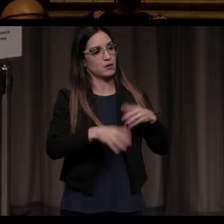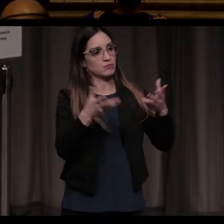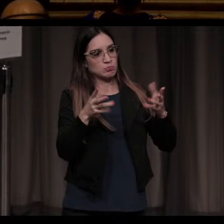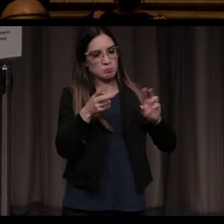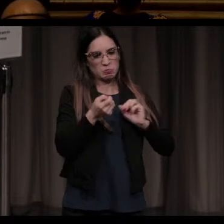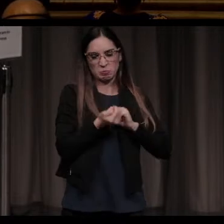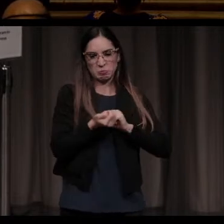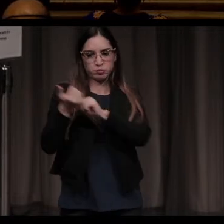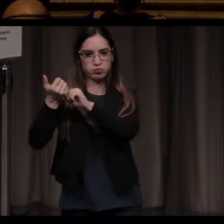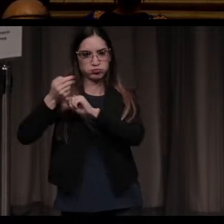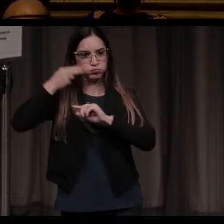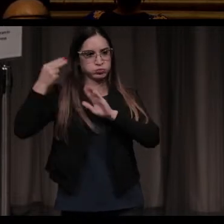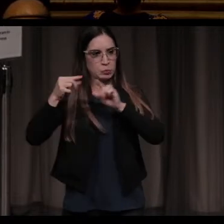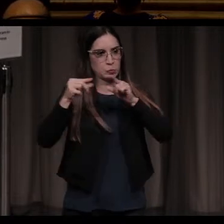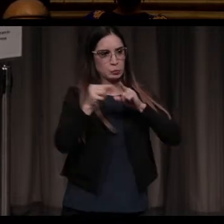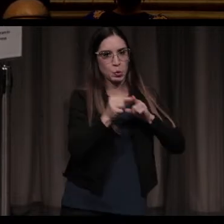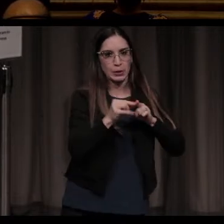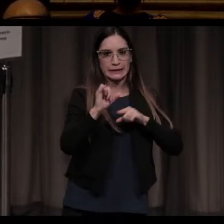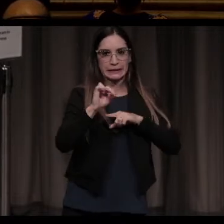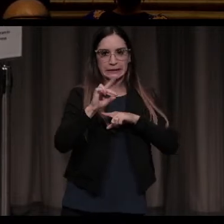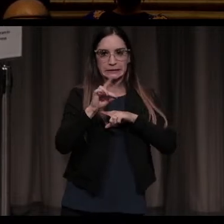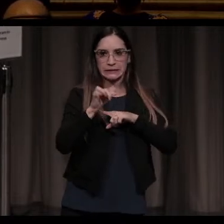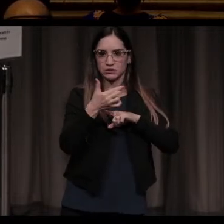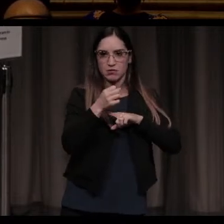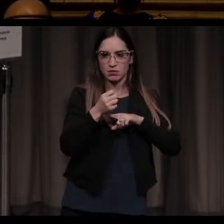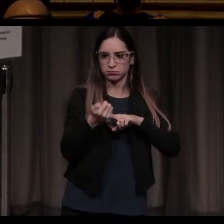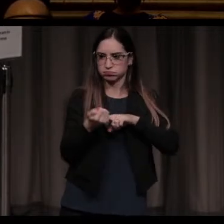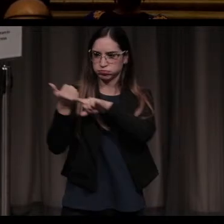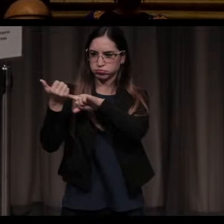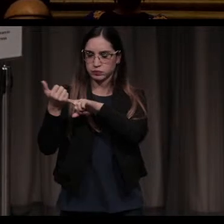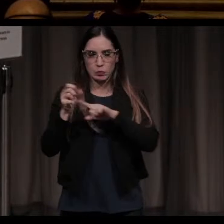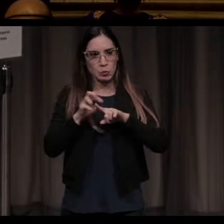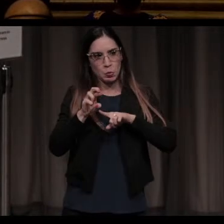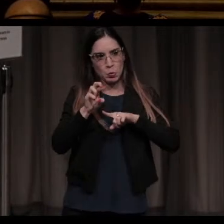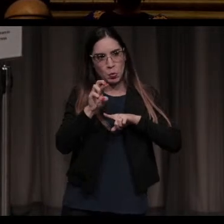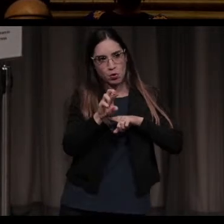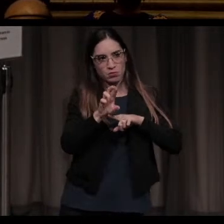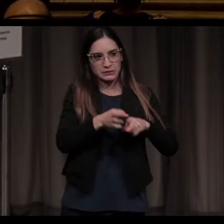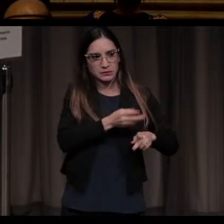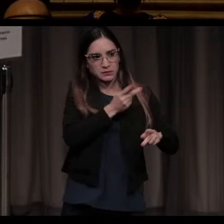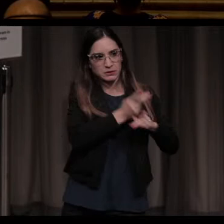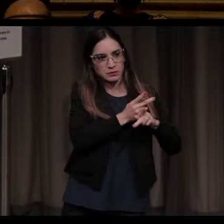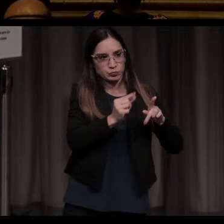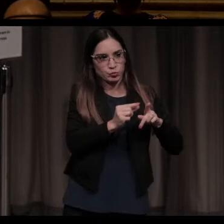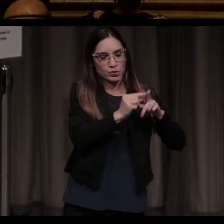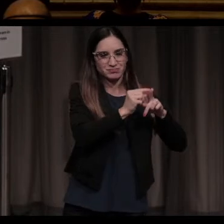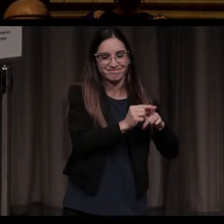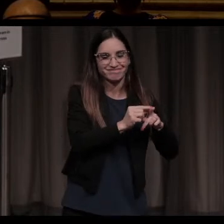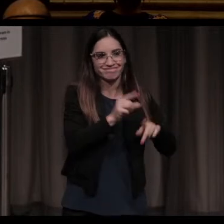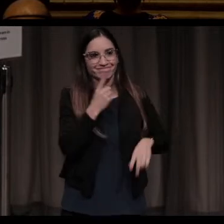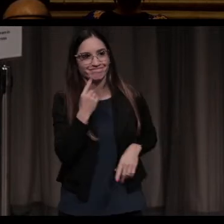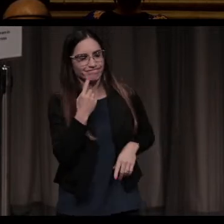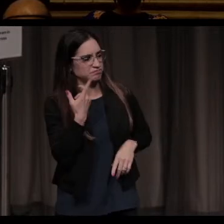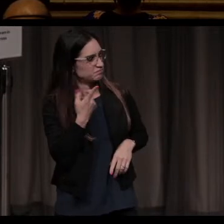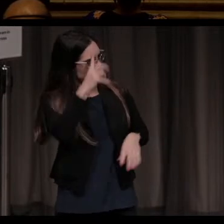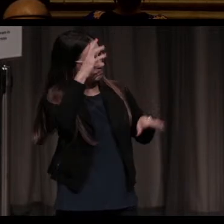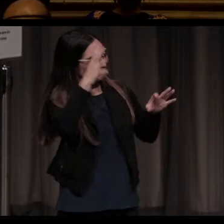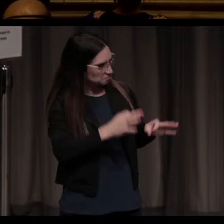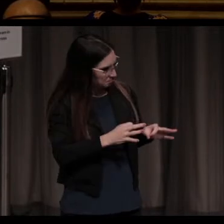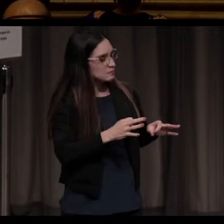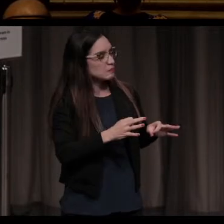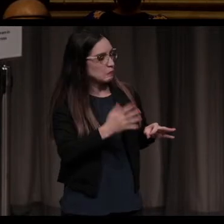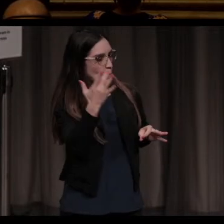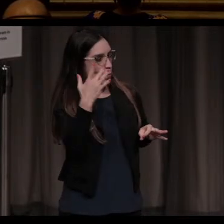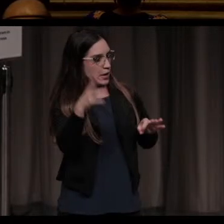or pigeonhole the art that's created as indigenous? And I think to answer that question that you brought up, like why indigenous